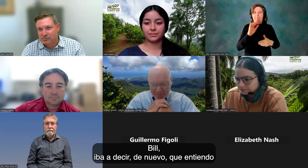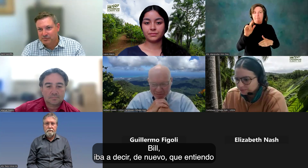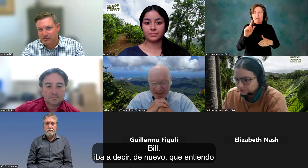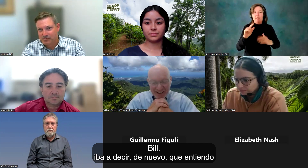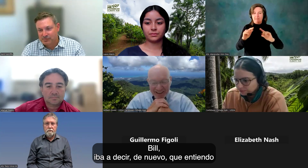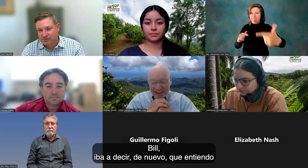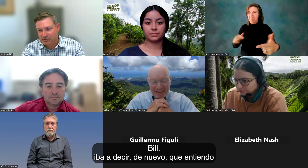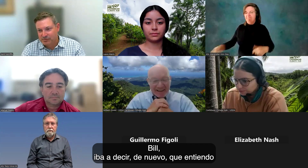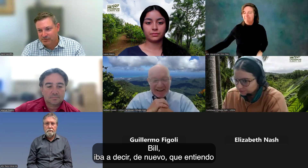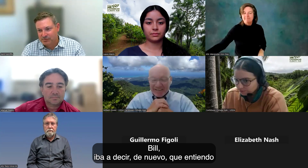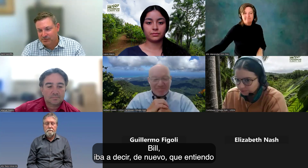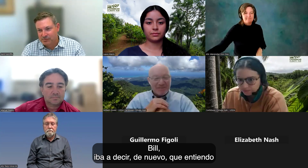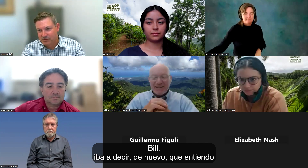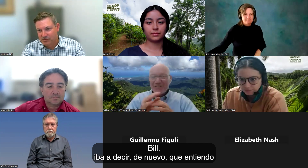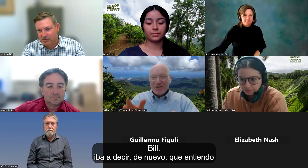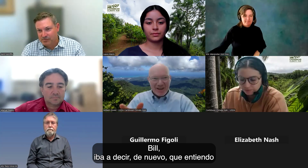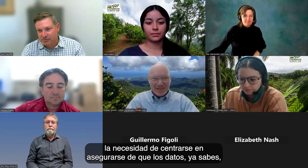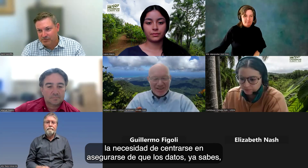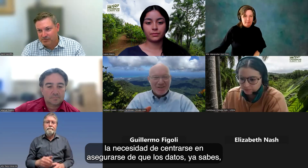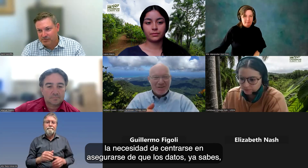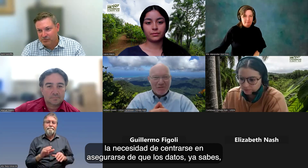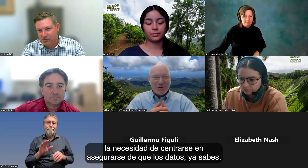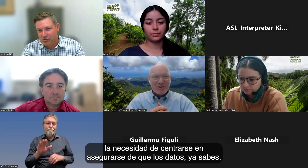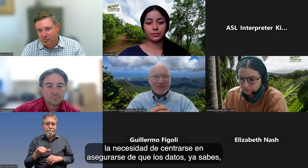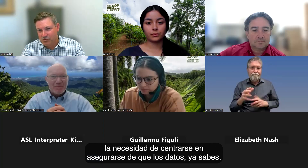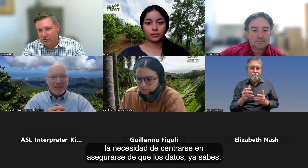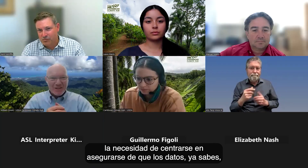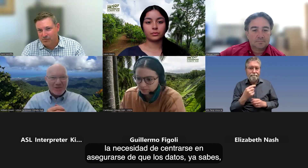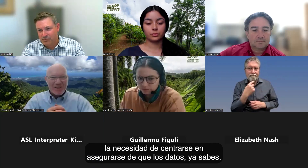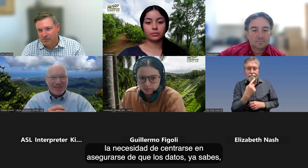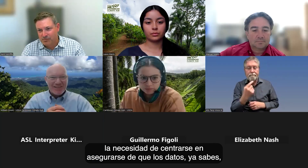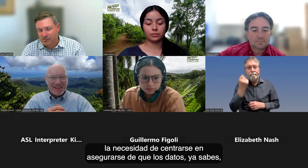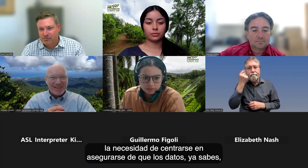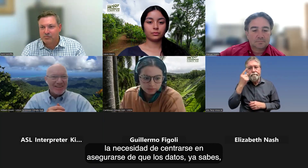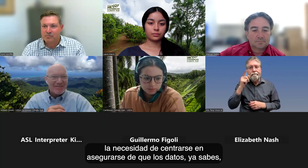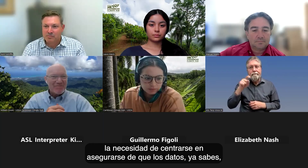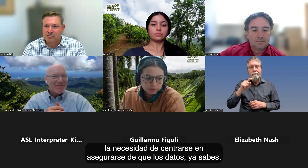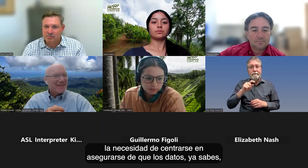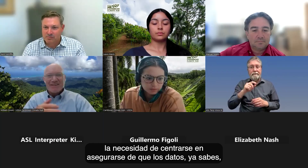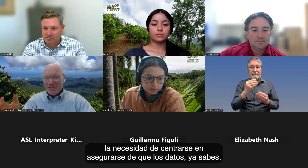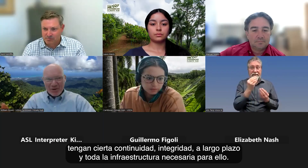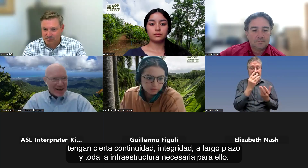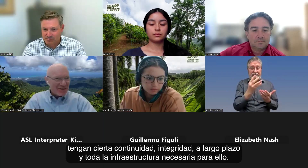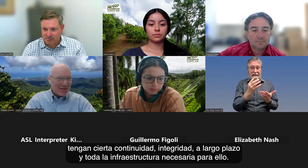say again, I understand the need to focus on making sure that the data,